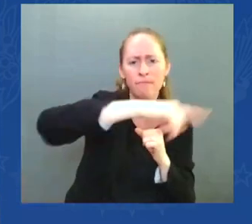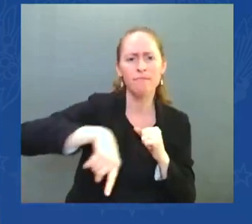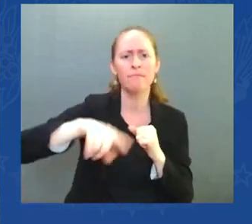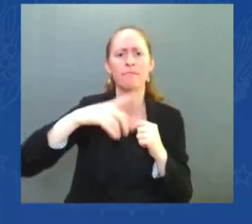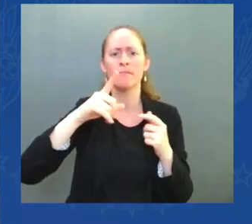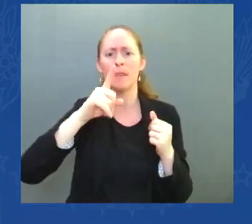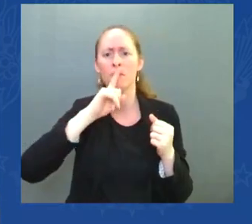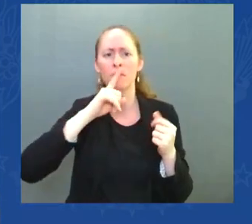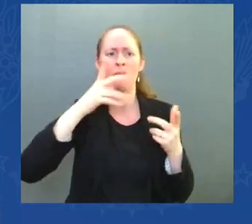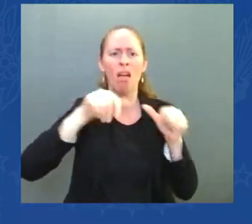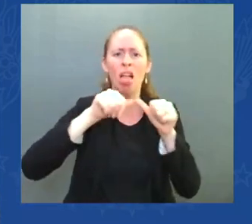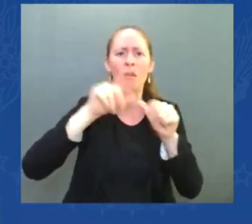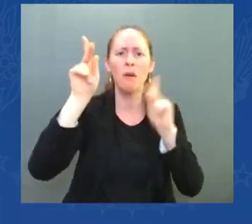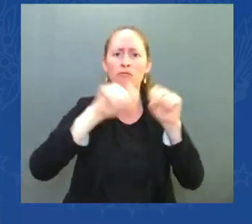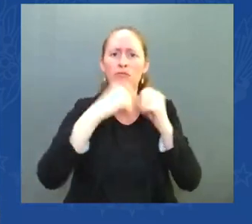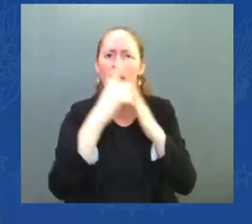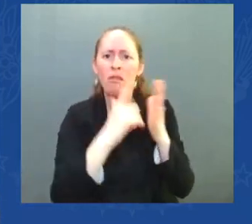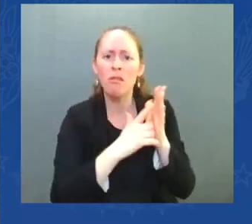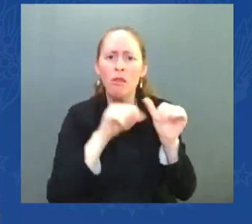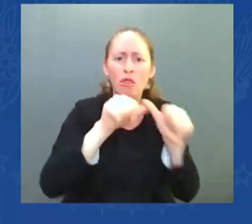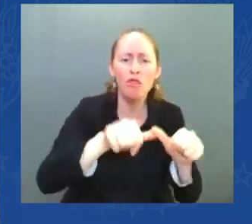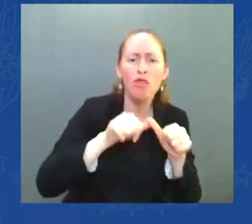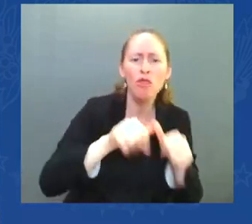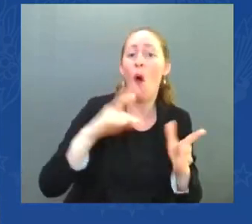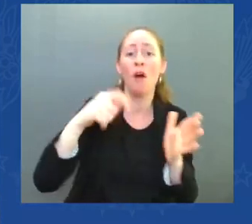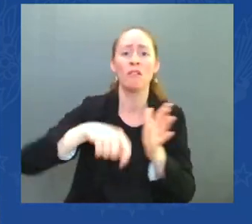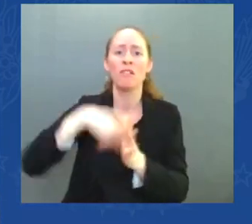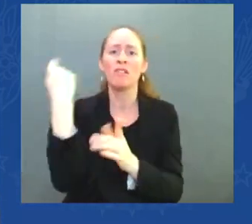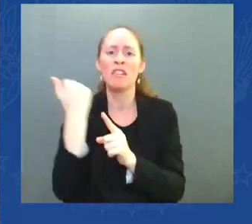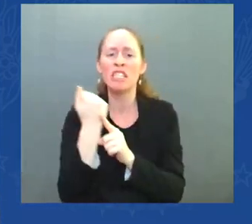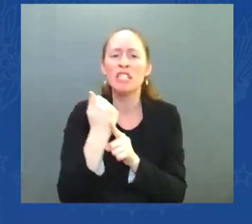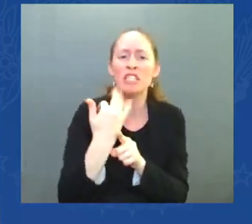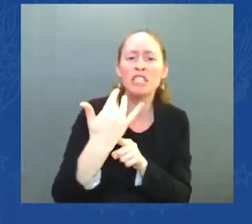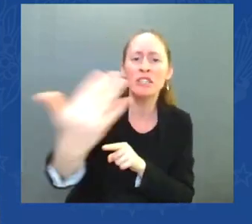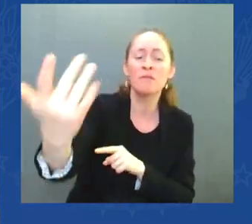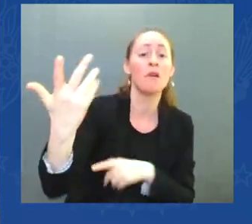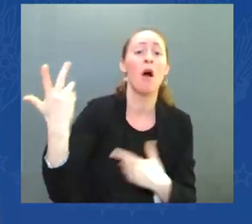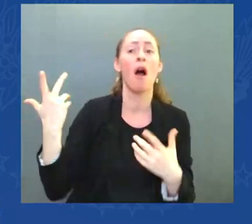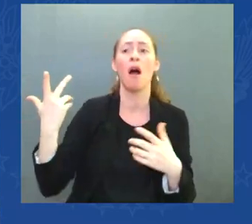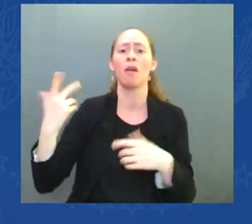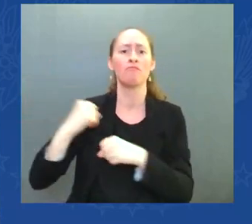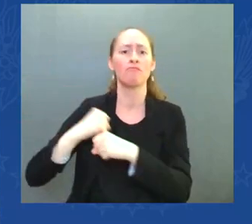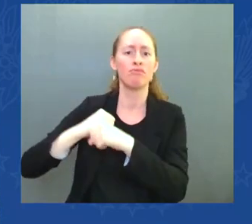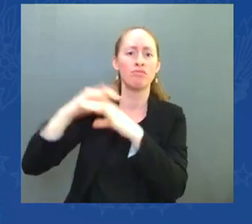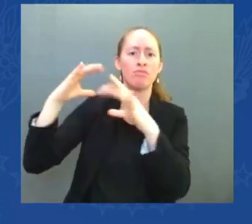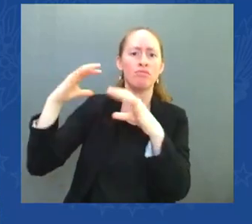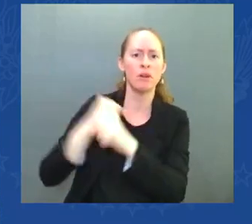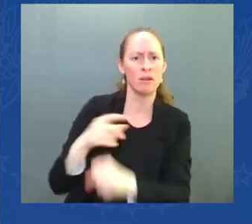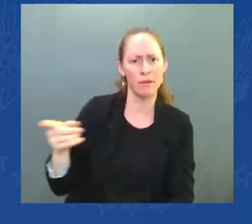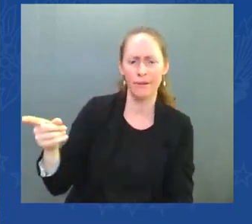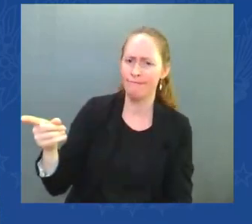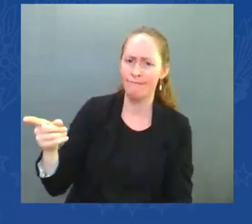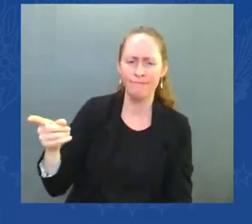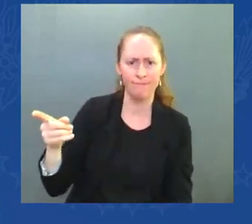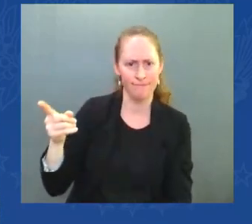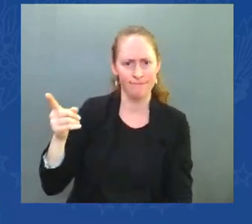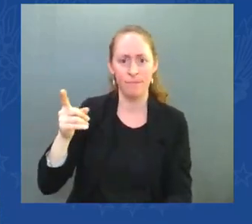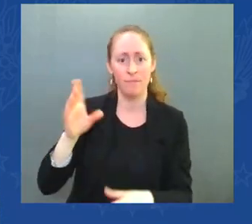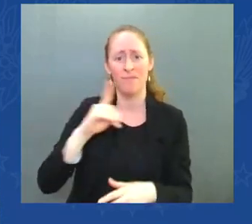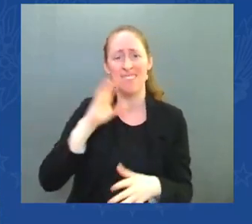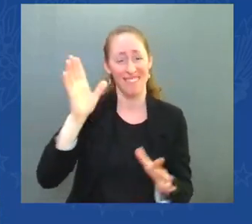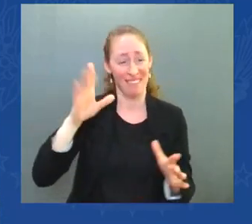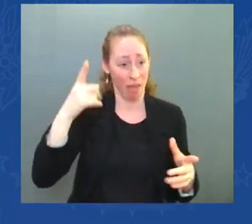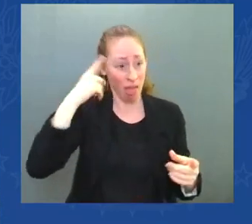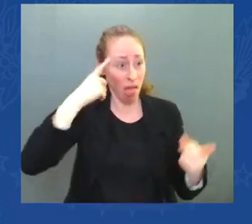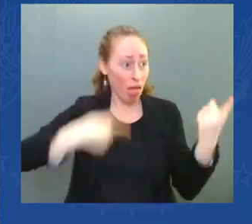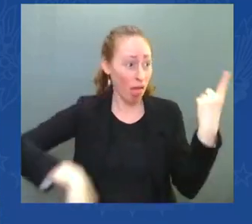more. The mission of this agency isn't controversial. It's public safety. Today, to lead and support